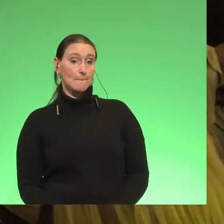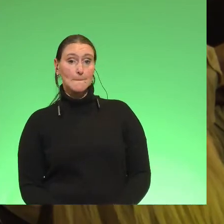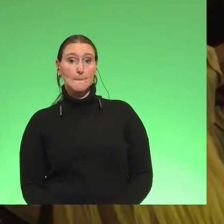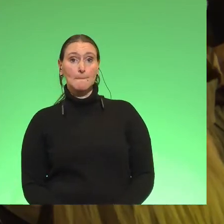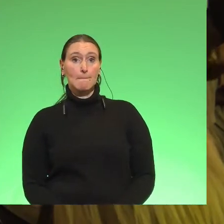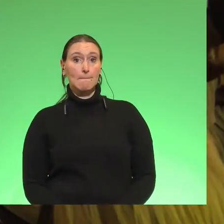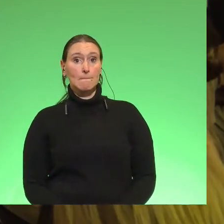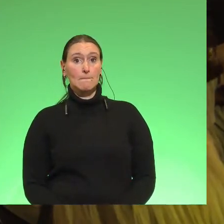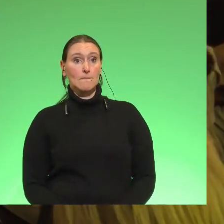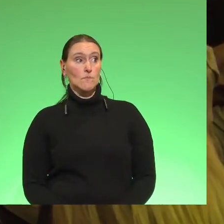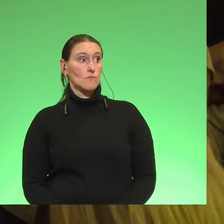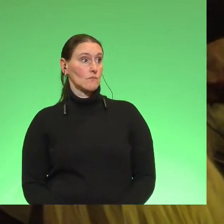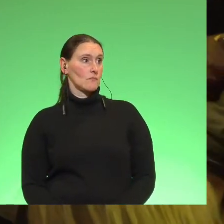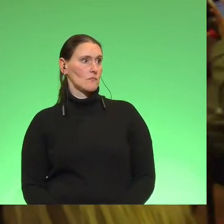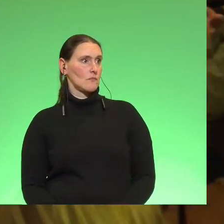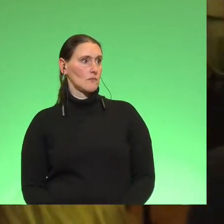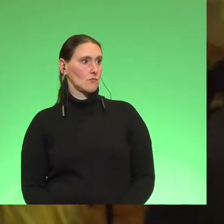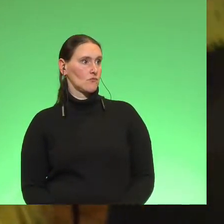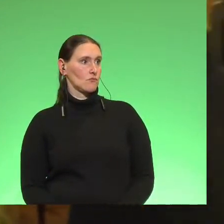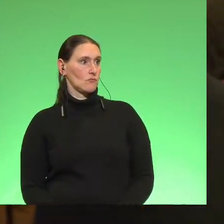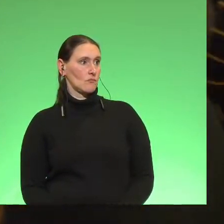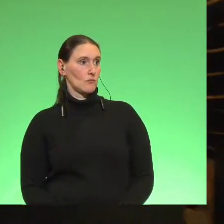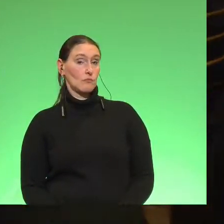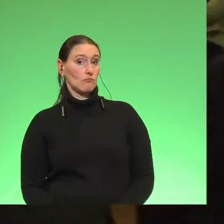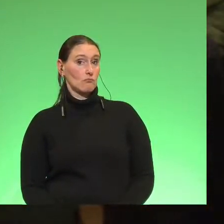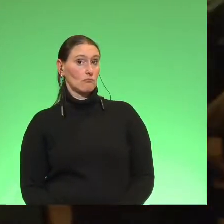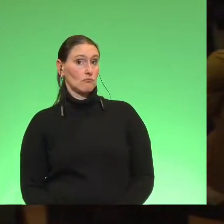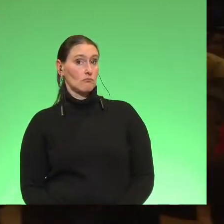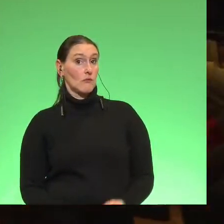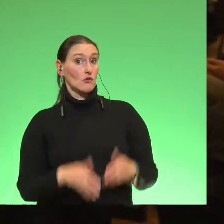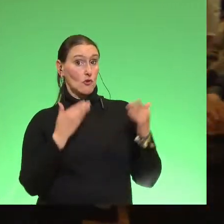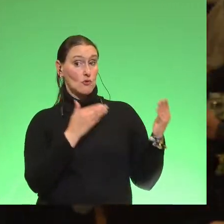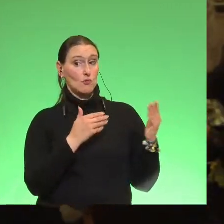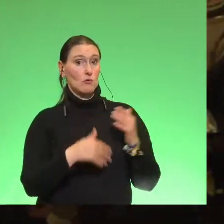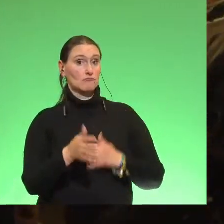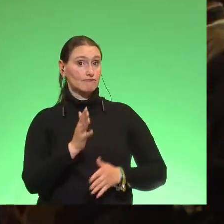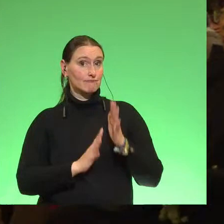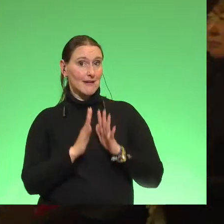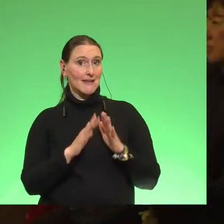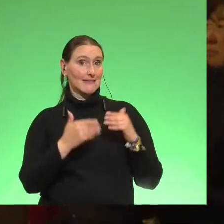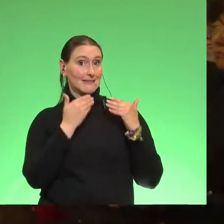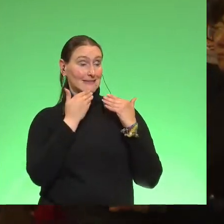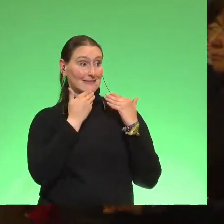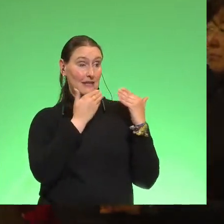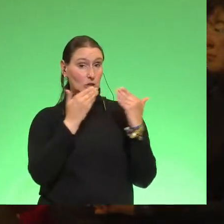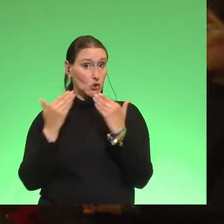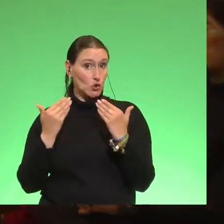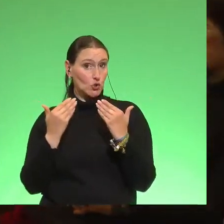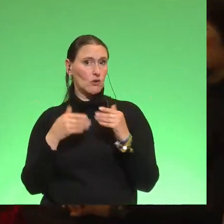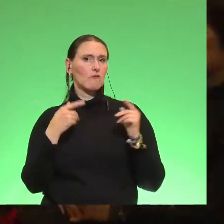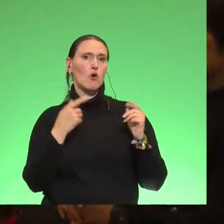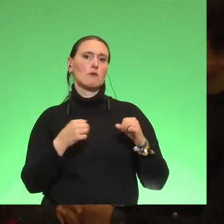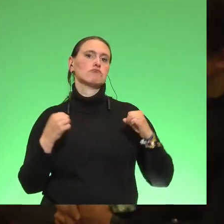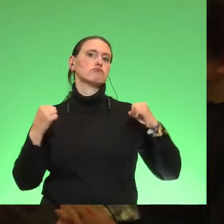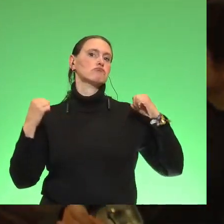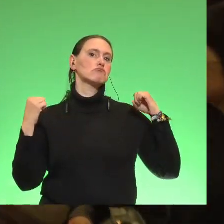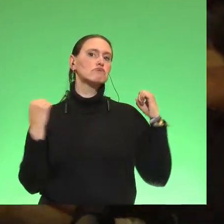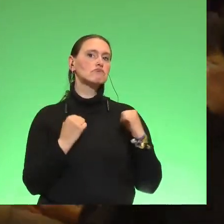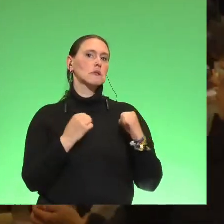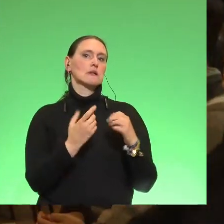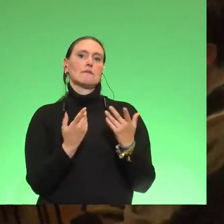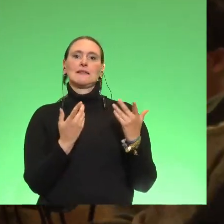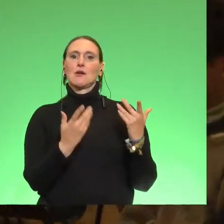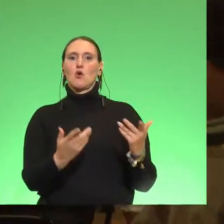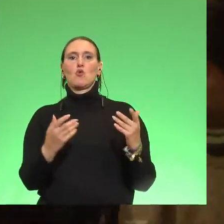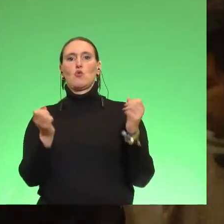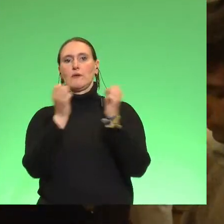Thank you. I just want to thank you for this incredible space of